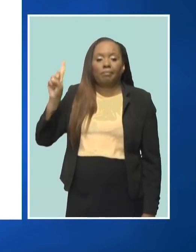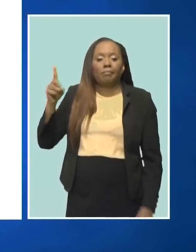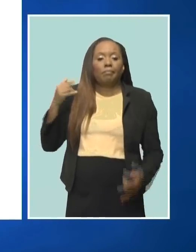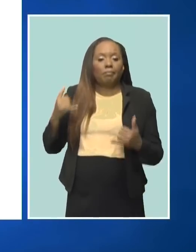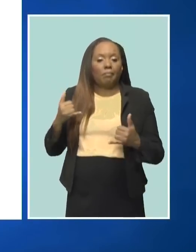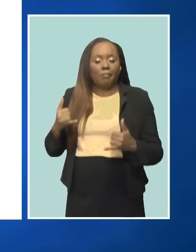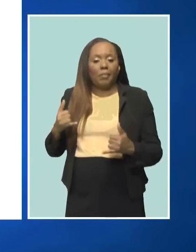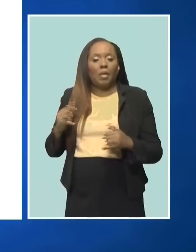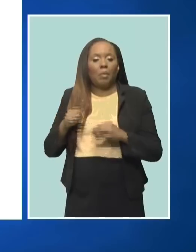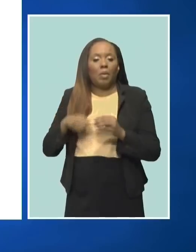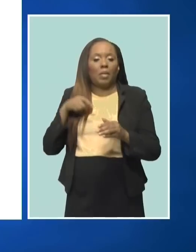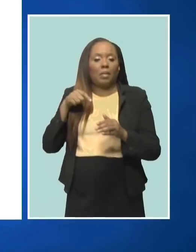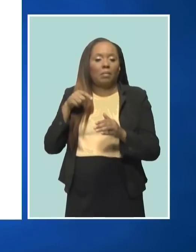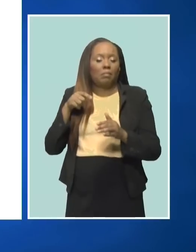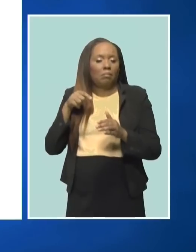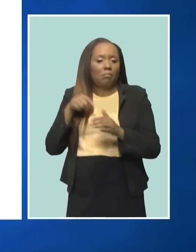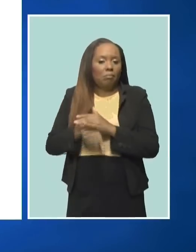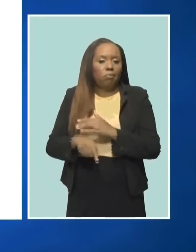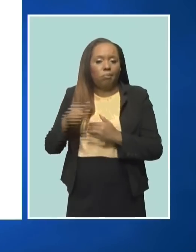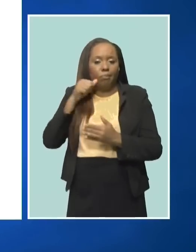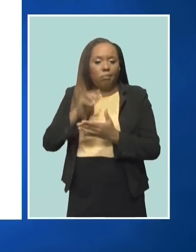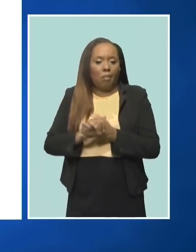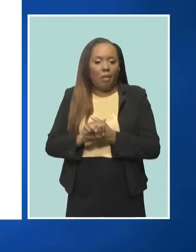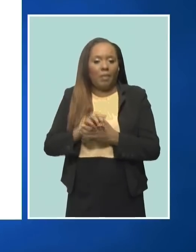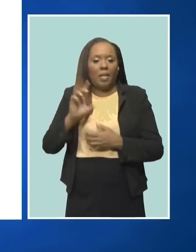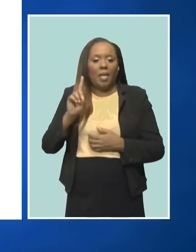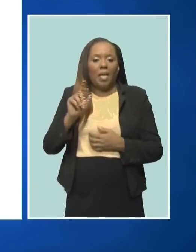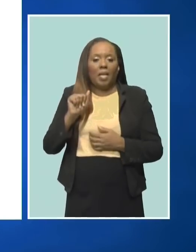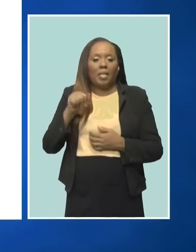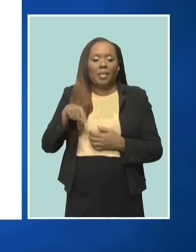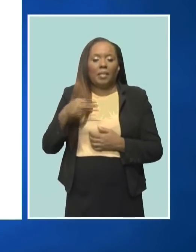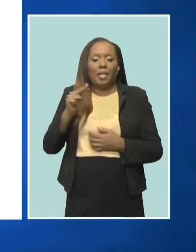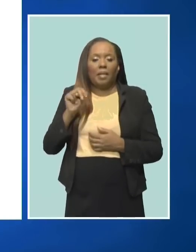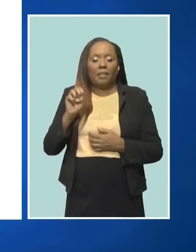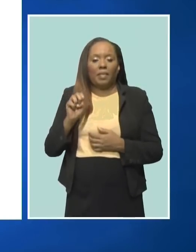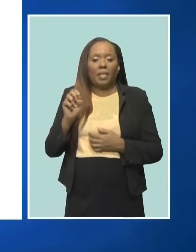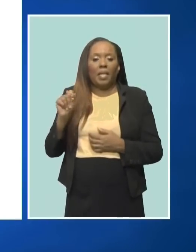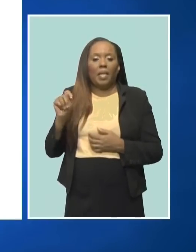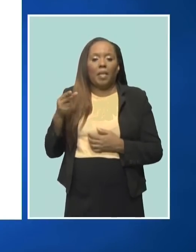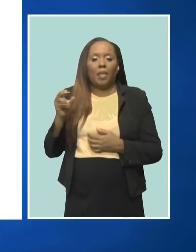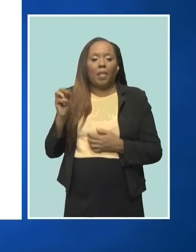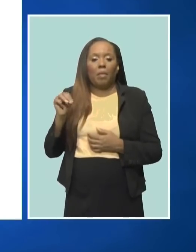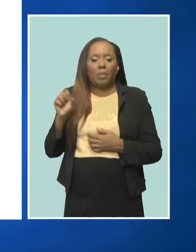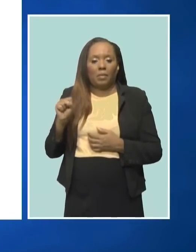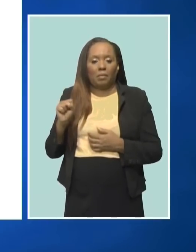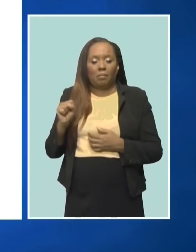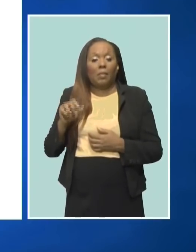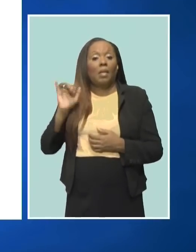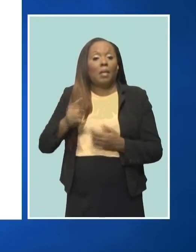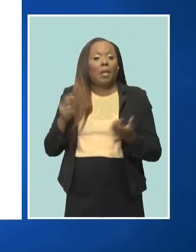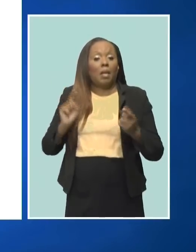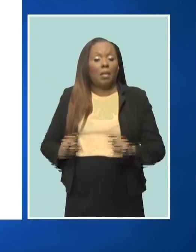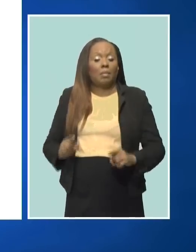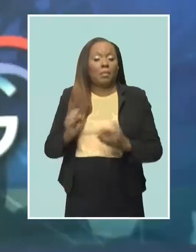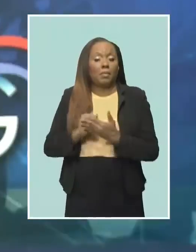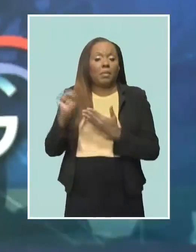today in connection with the death of Daphne Thomas. He is alleged to have committed the crime on September